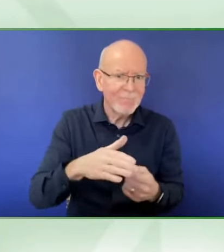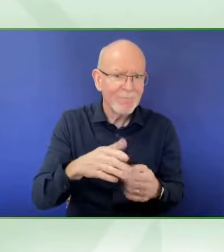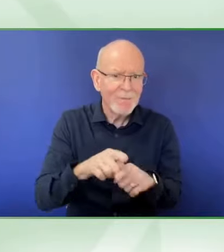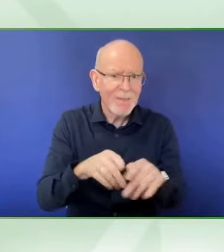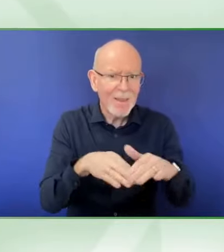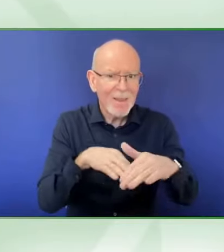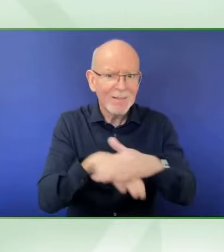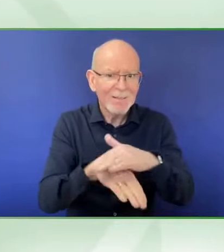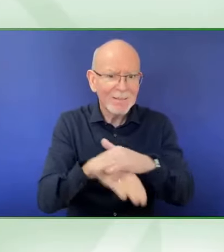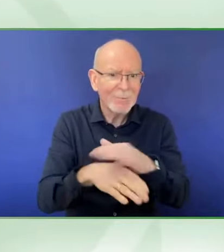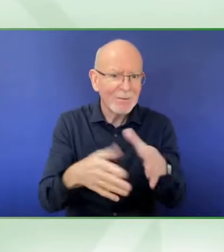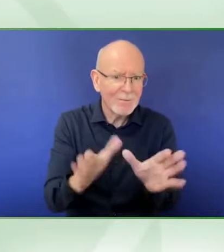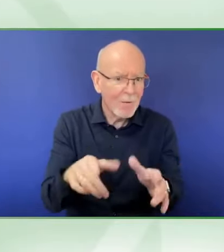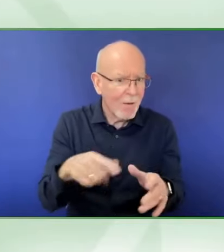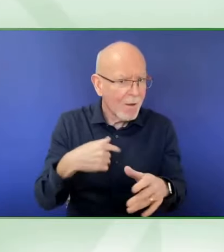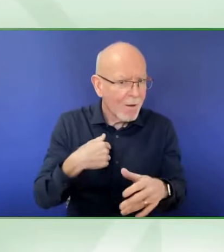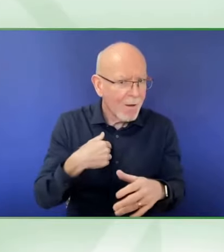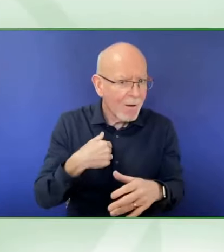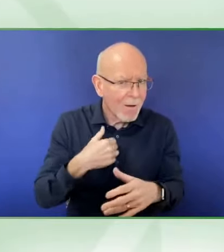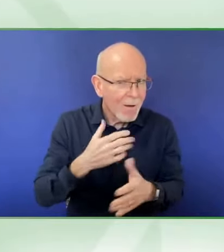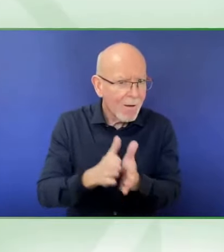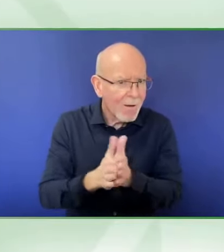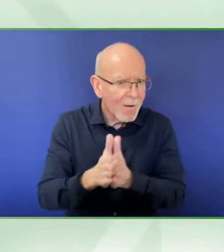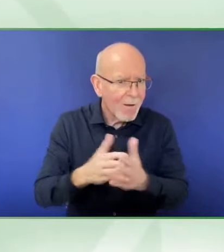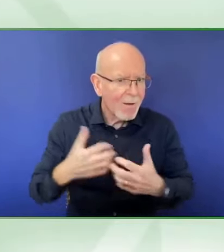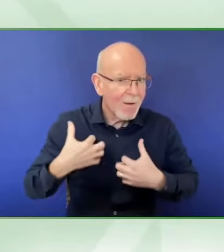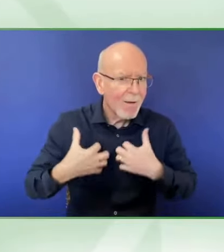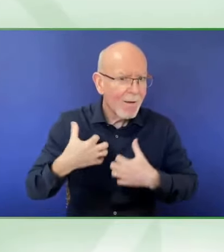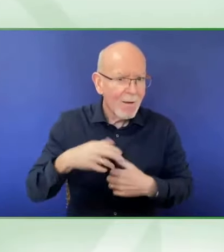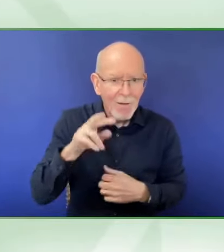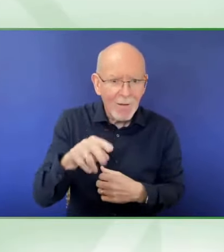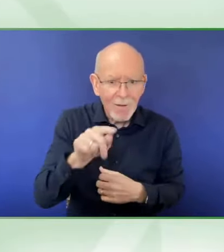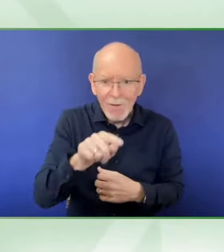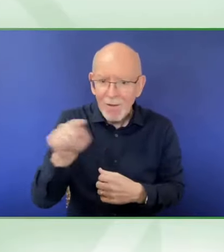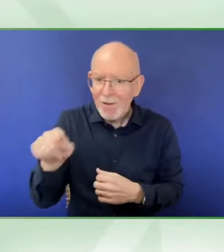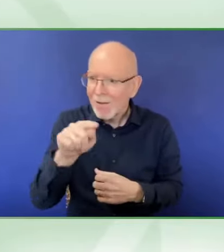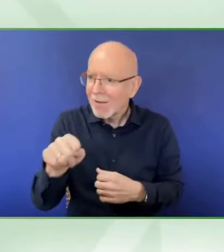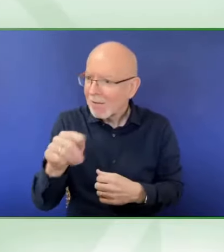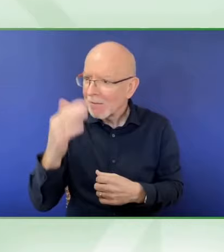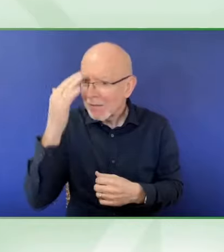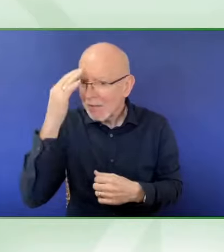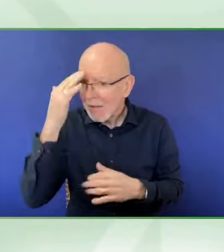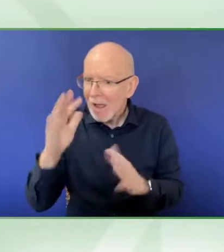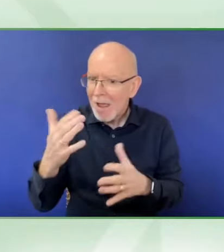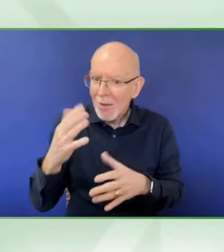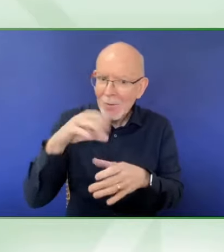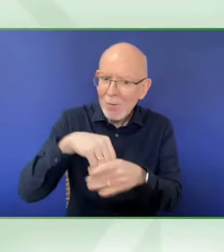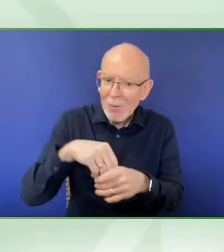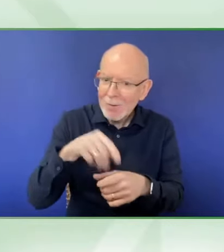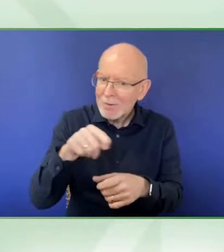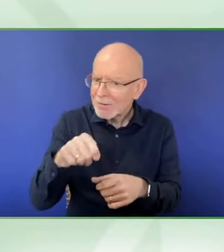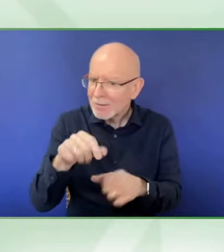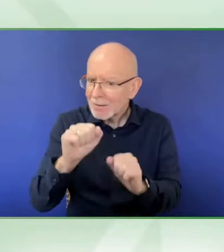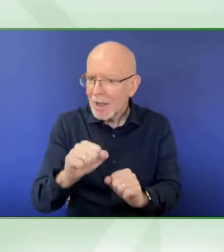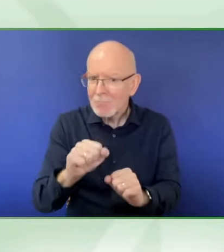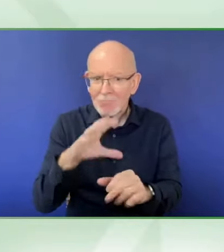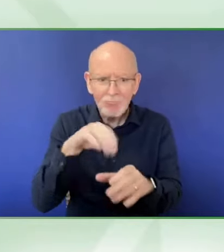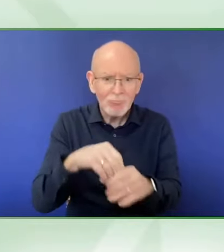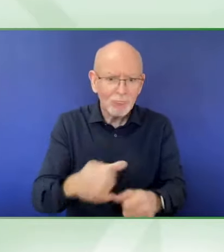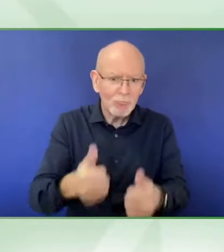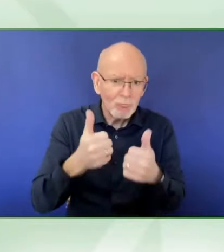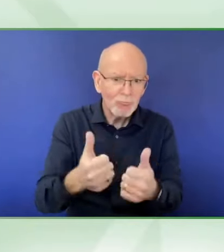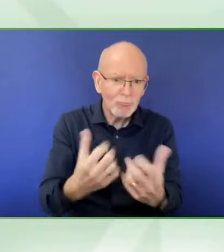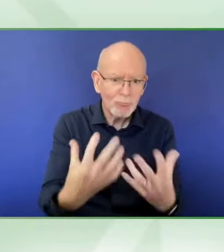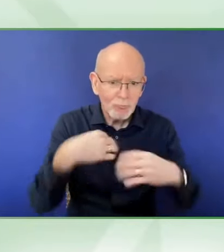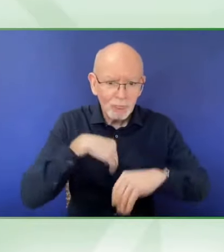stage of your project? Are there any challenges or difficulties that you face, and how do you overcome them? I think we would be very happy to listen